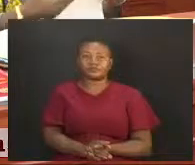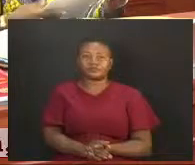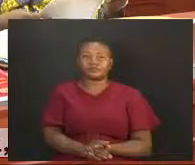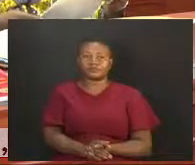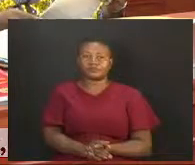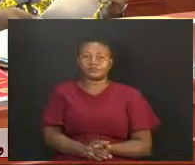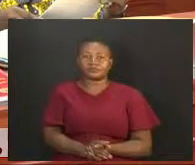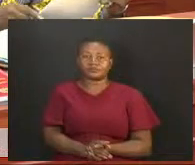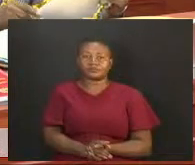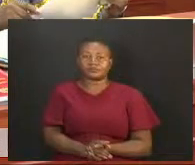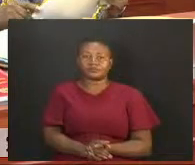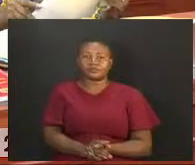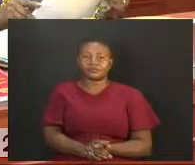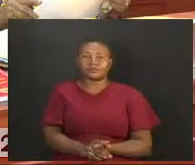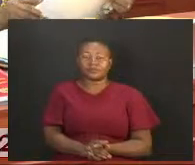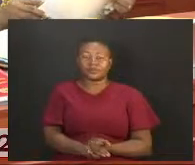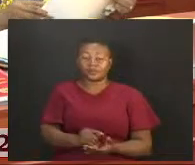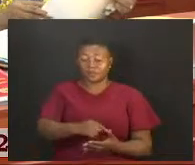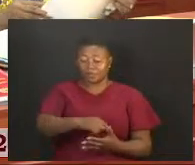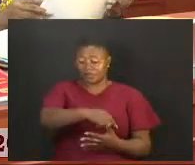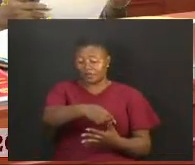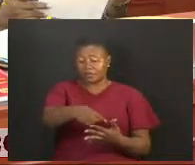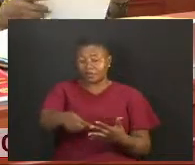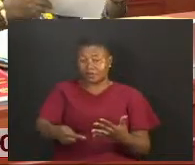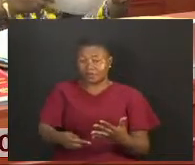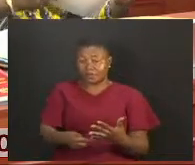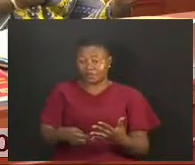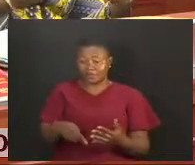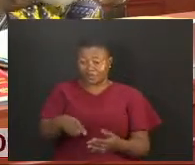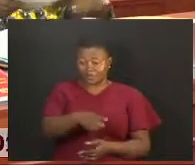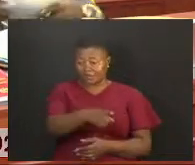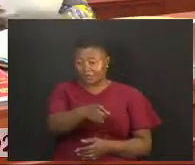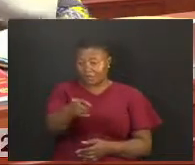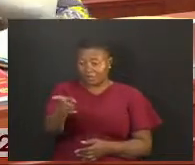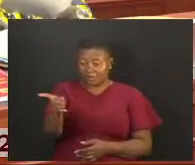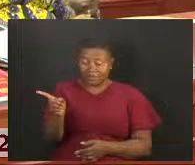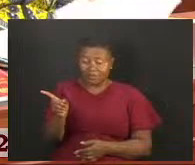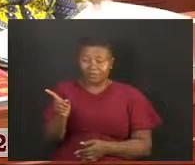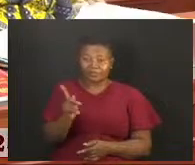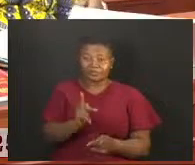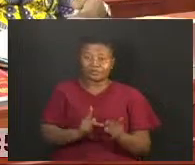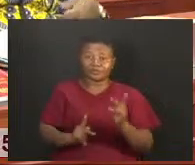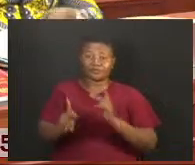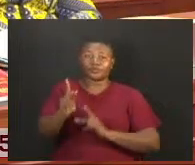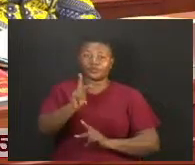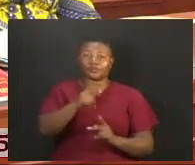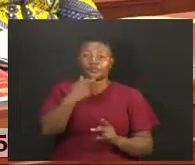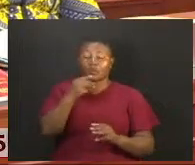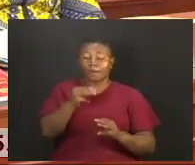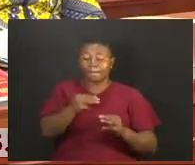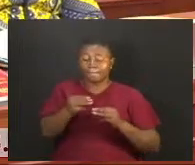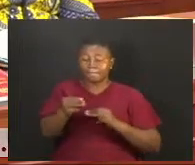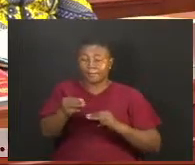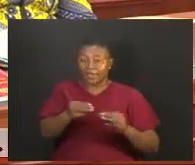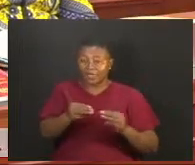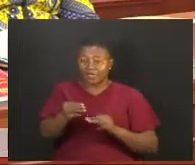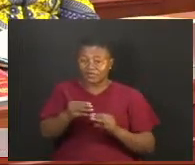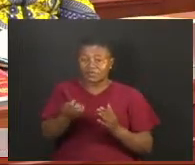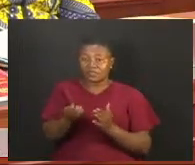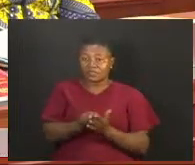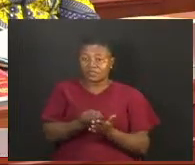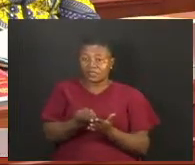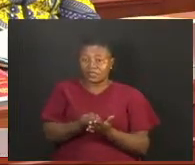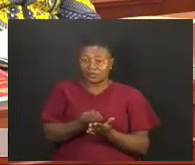these are the very people who managed the economy up